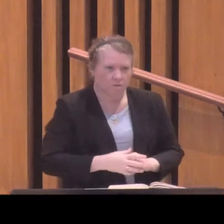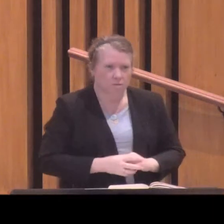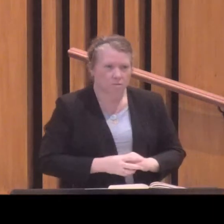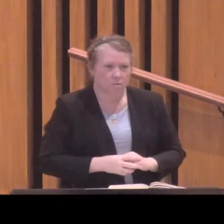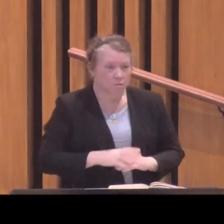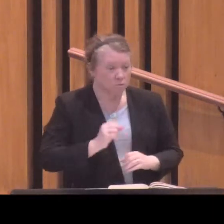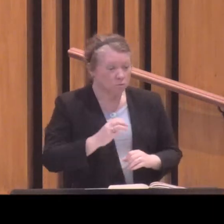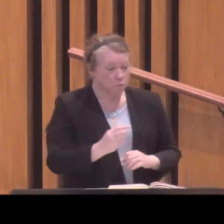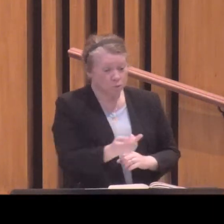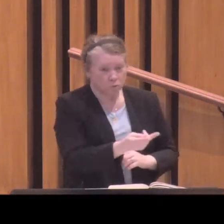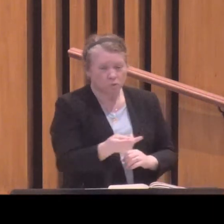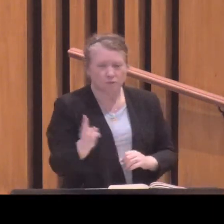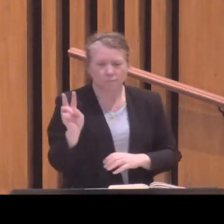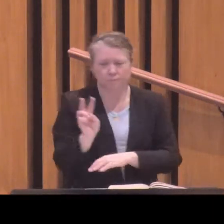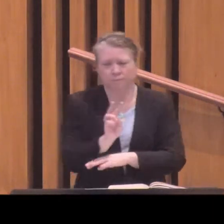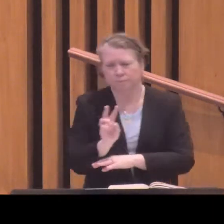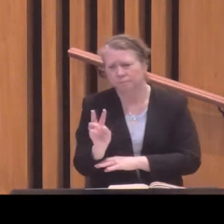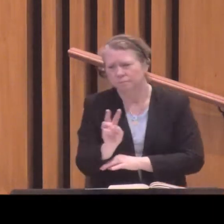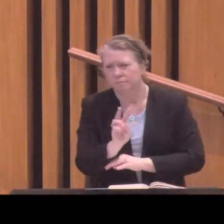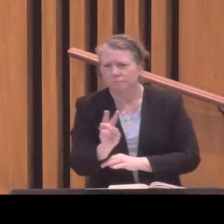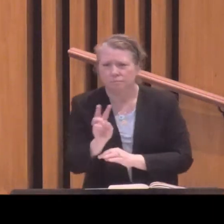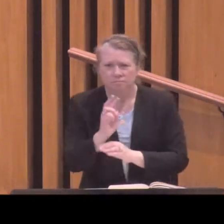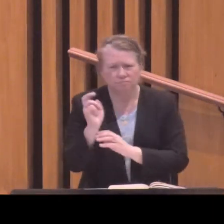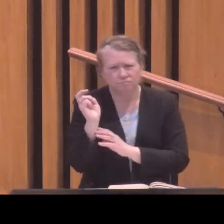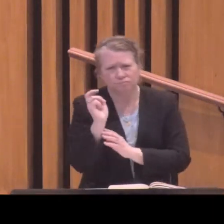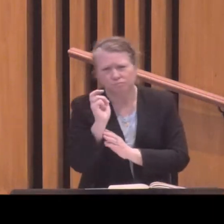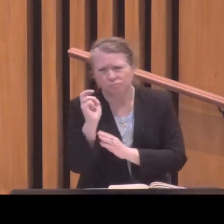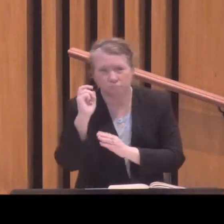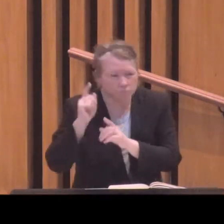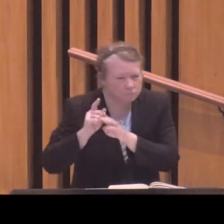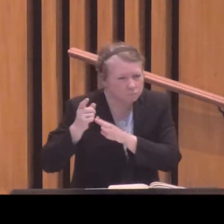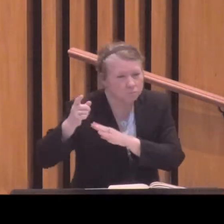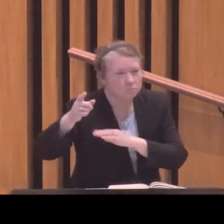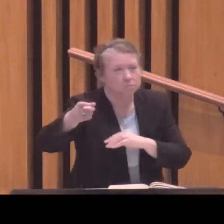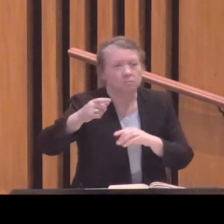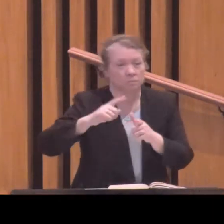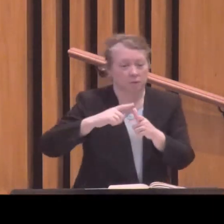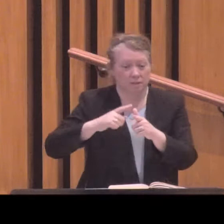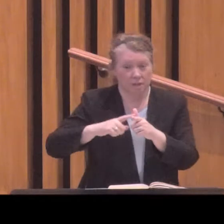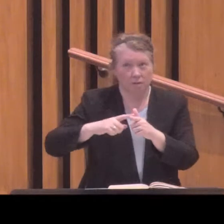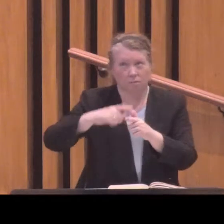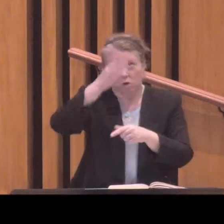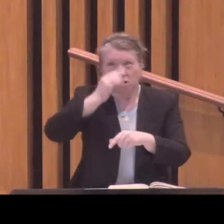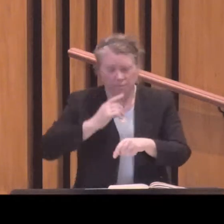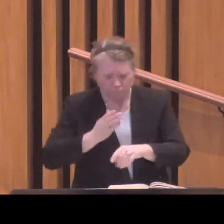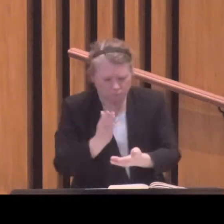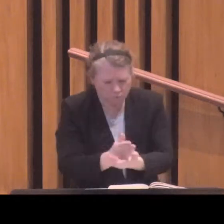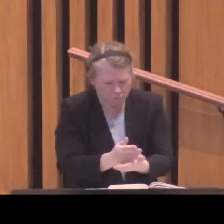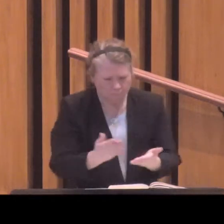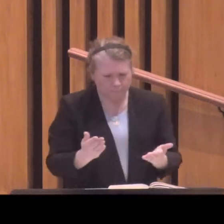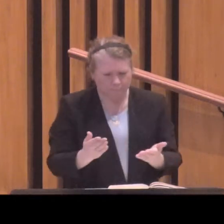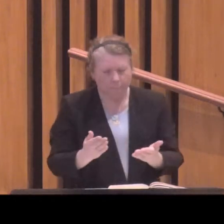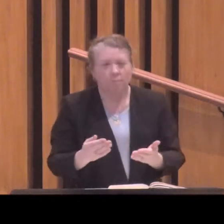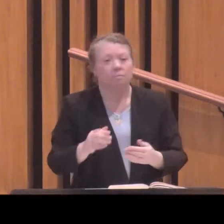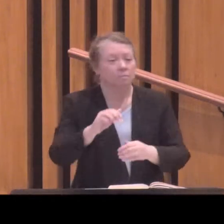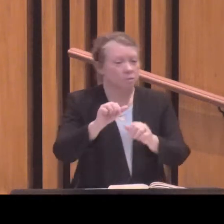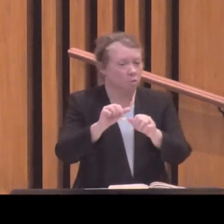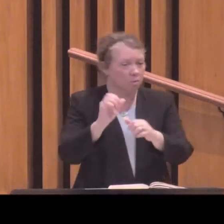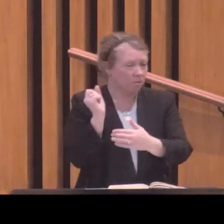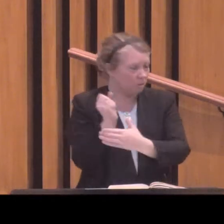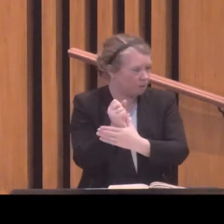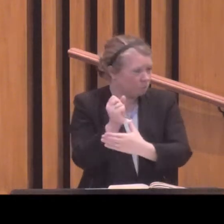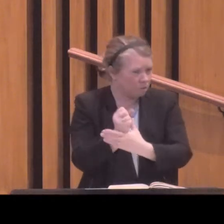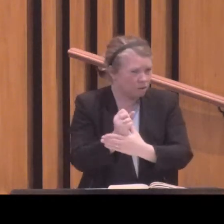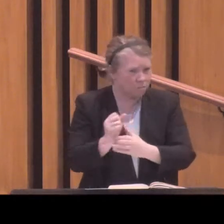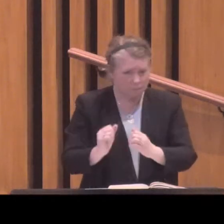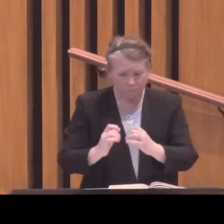When they came to the place of which God had told him, Abraham built an altar there and arranged the wood